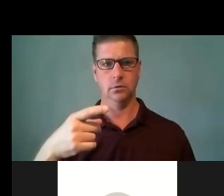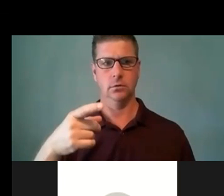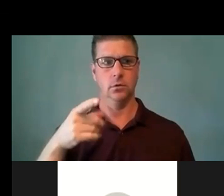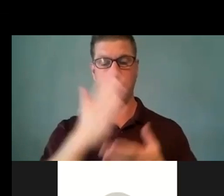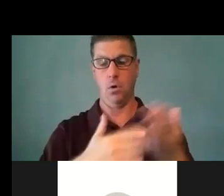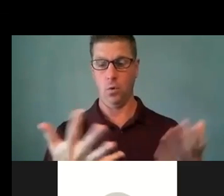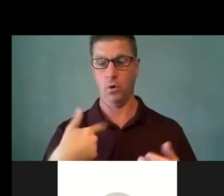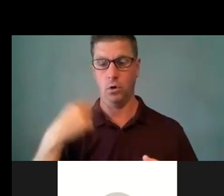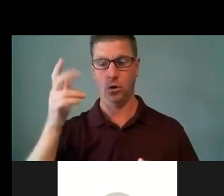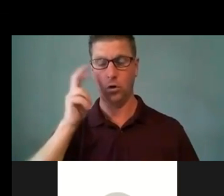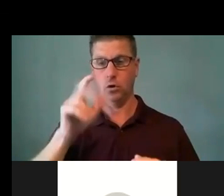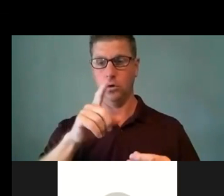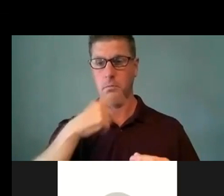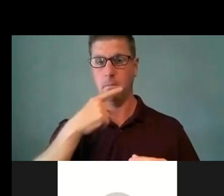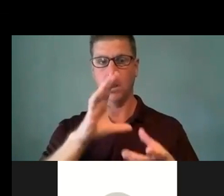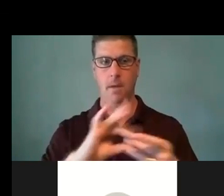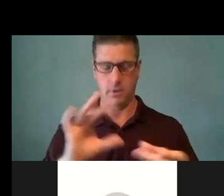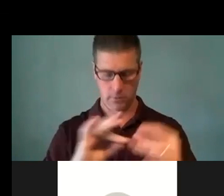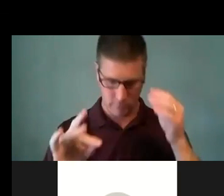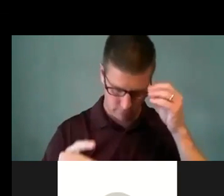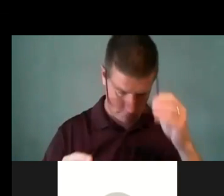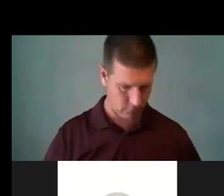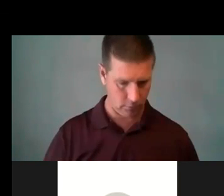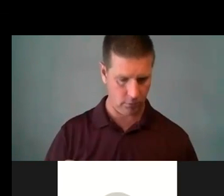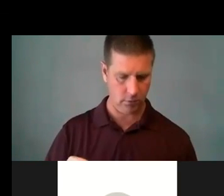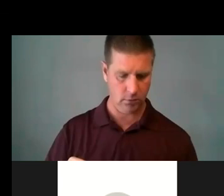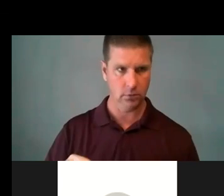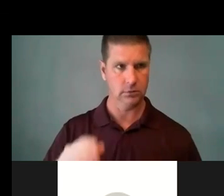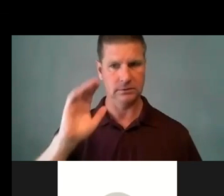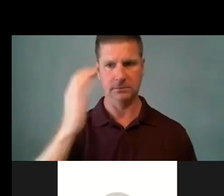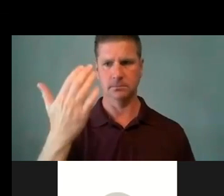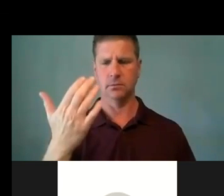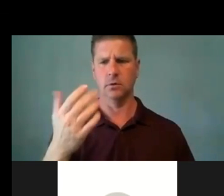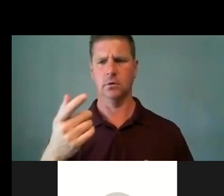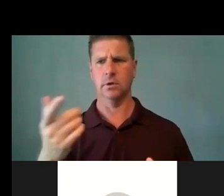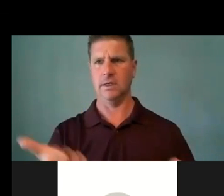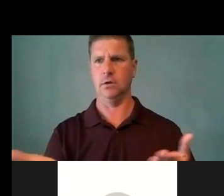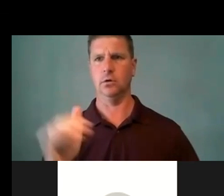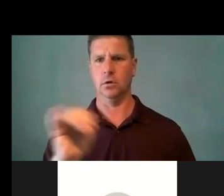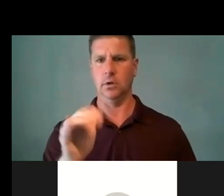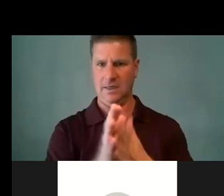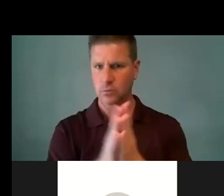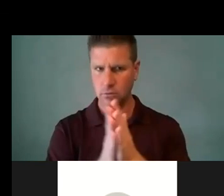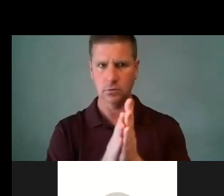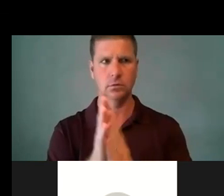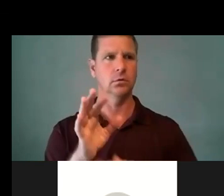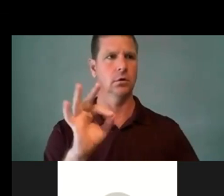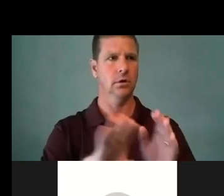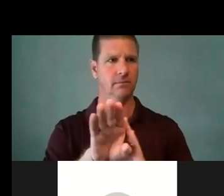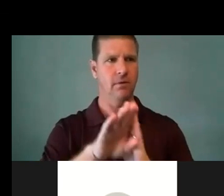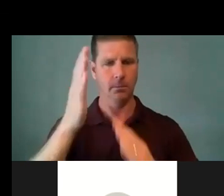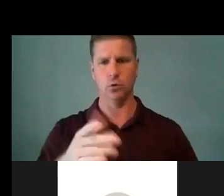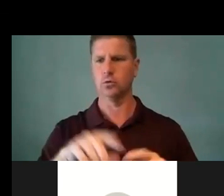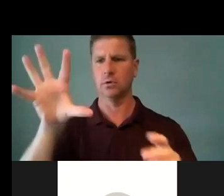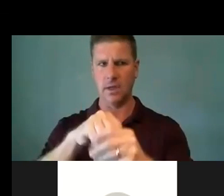we heard in public comment was, and what seems to be apparent here is you know, eagerness on the part of the developer to engage